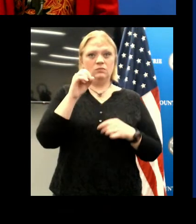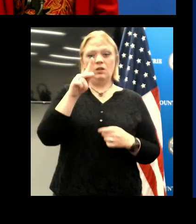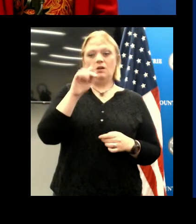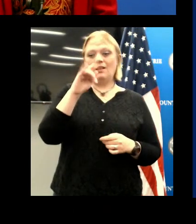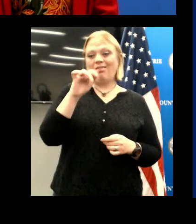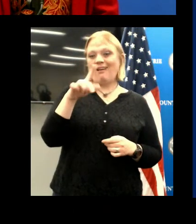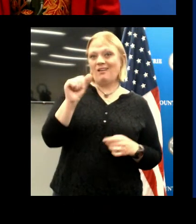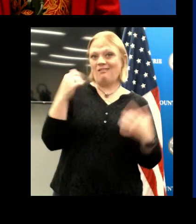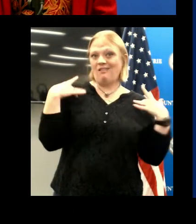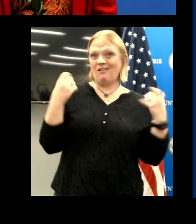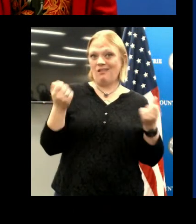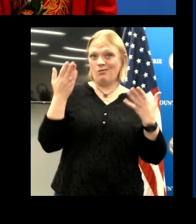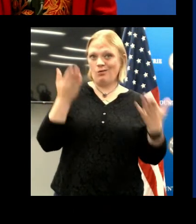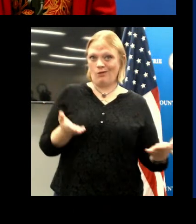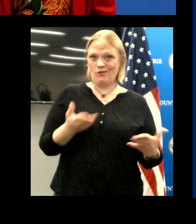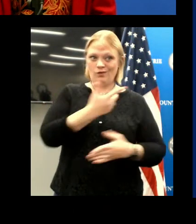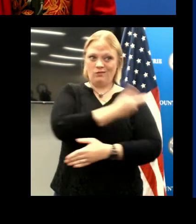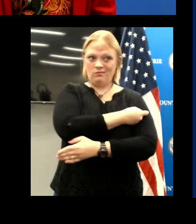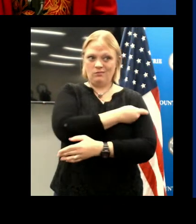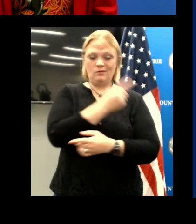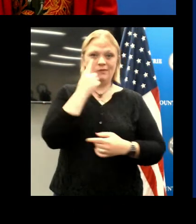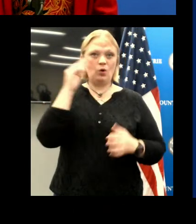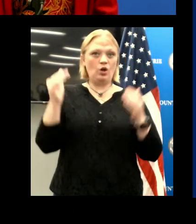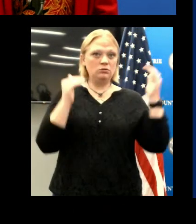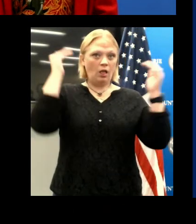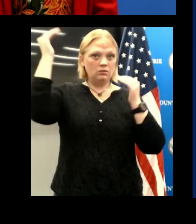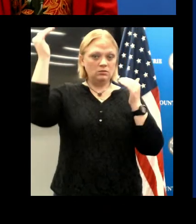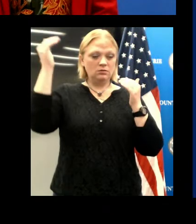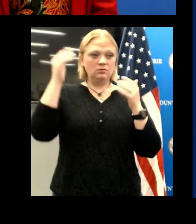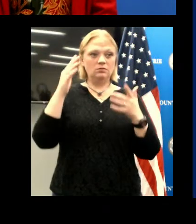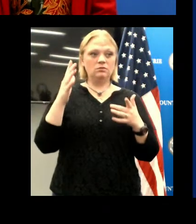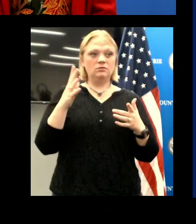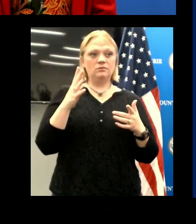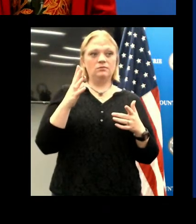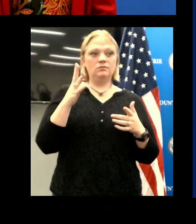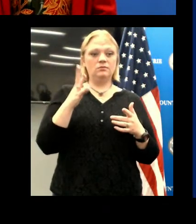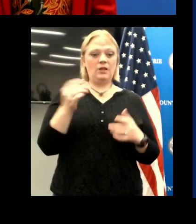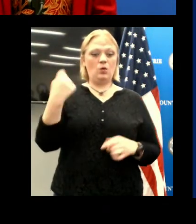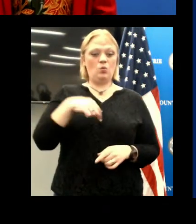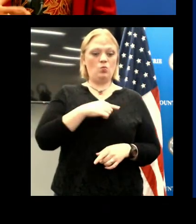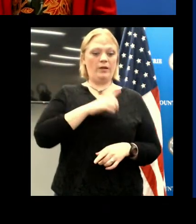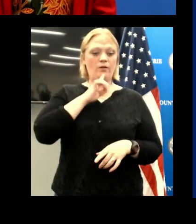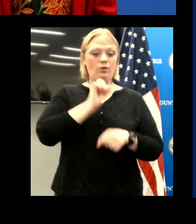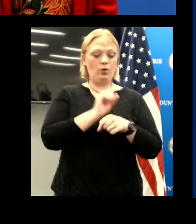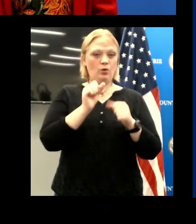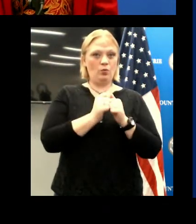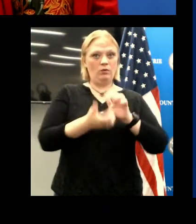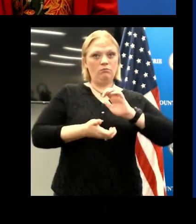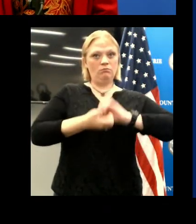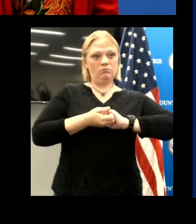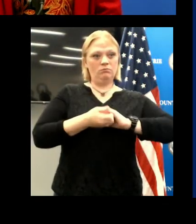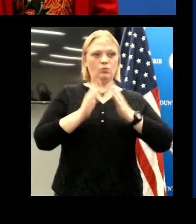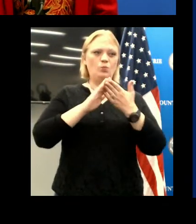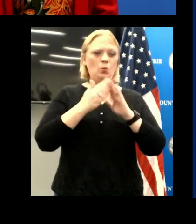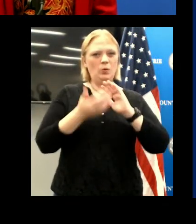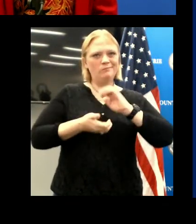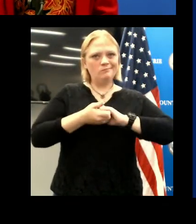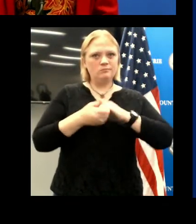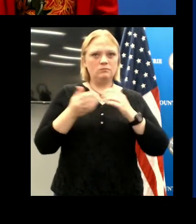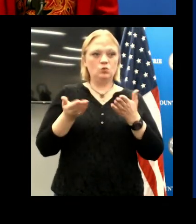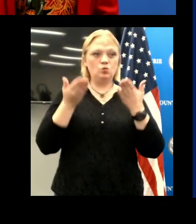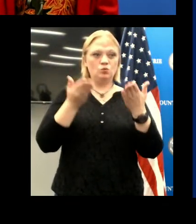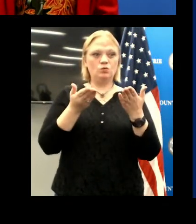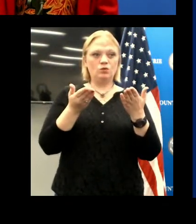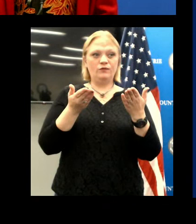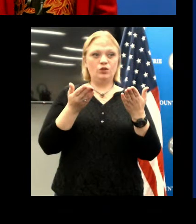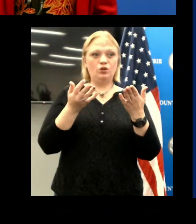Health is offering flu vaccine for adults. And then we are working with our partners, community partners, to offer free